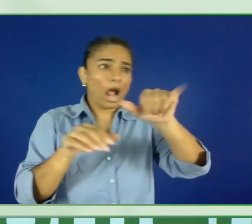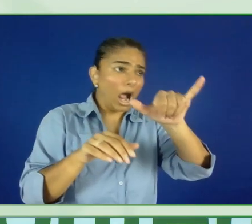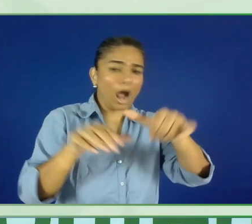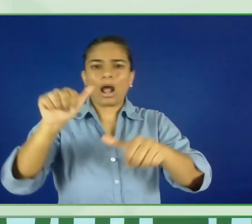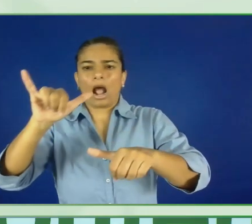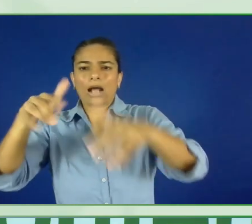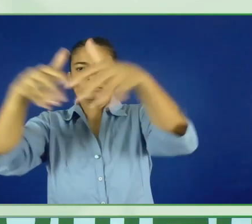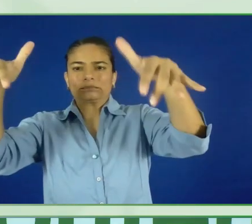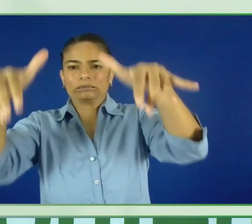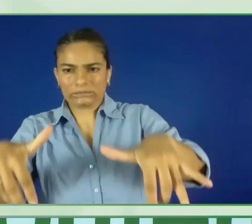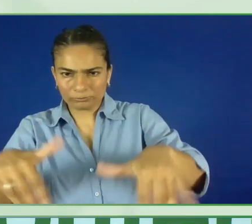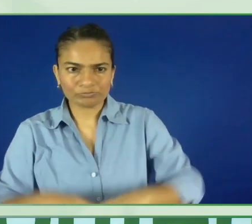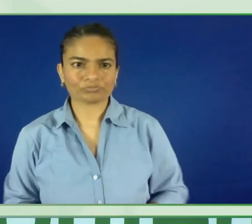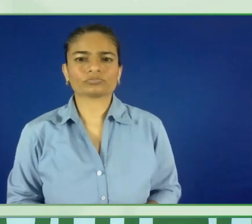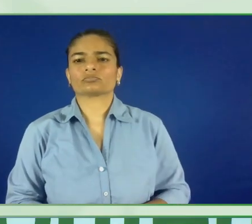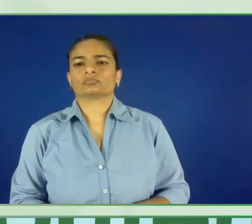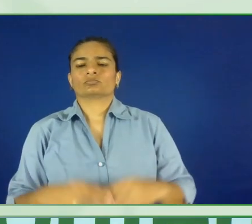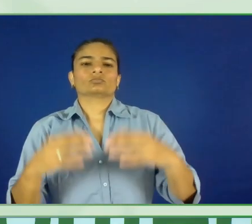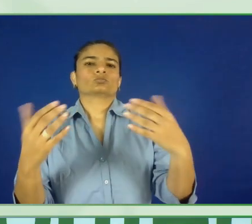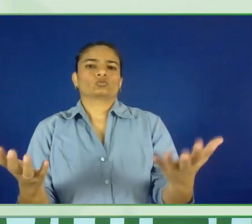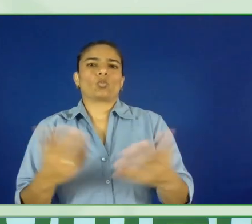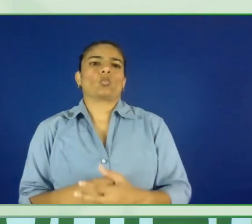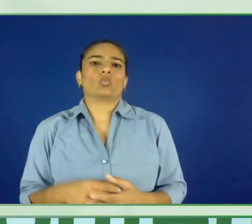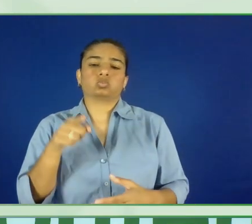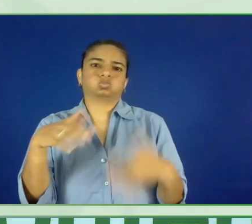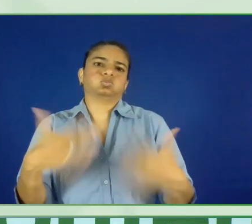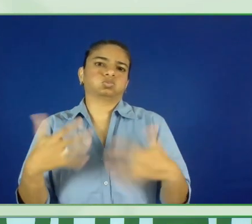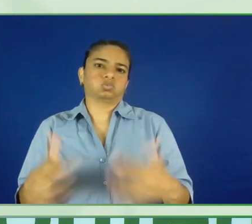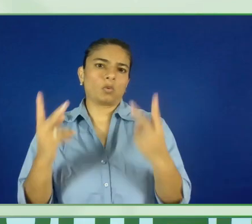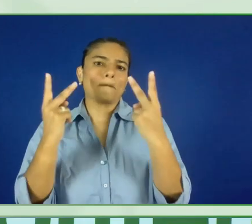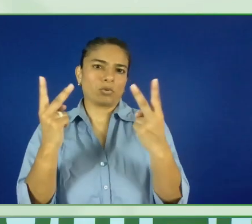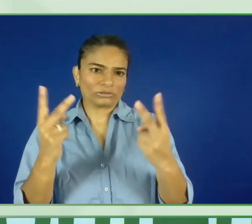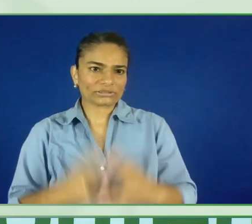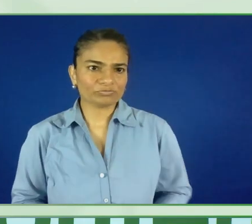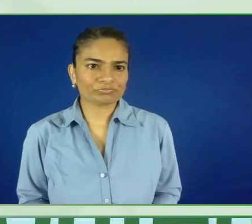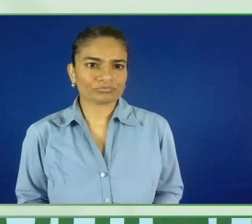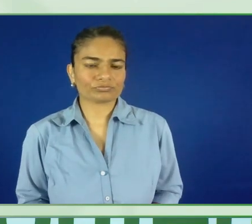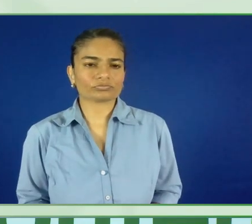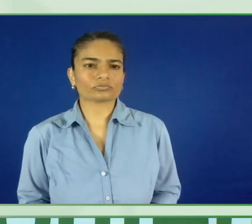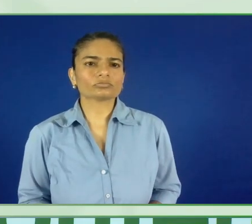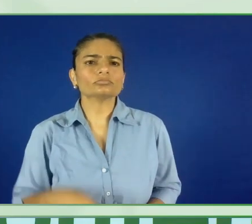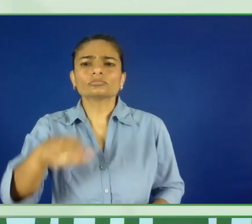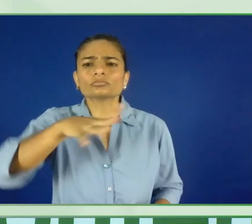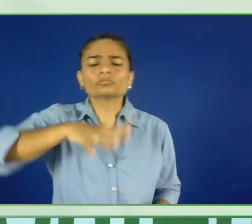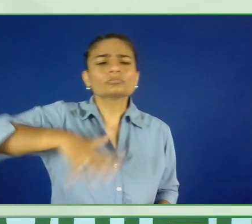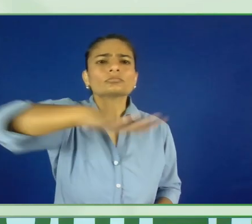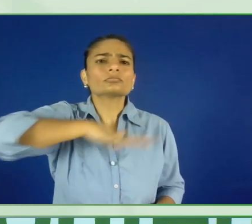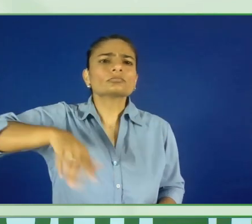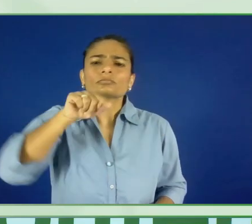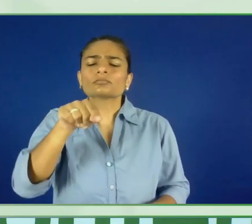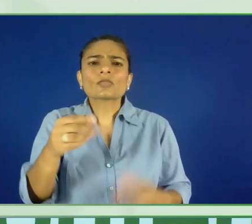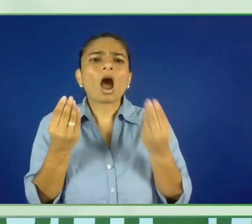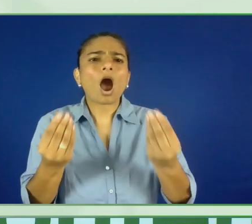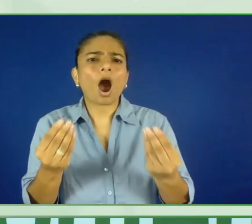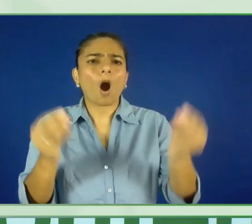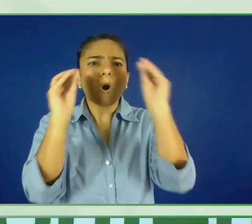place. So the way that we think of disability inclusion has reshaped because of this. We have the traditional accessibility model